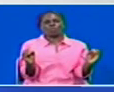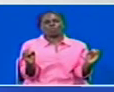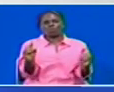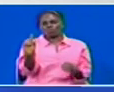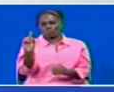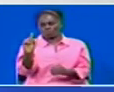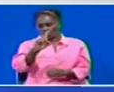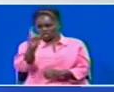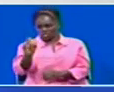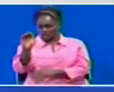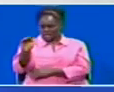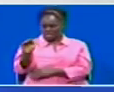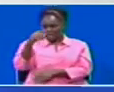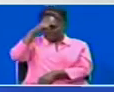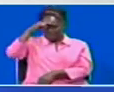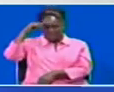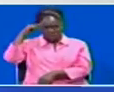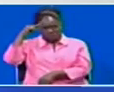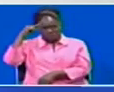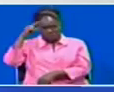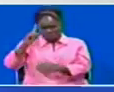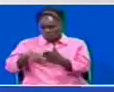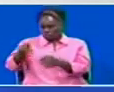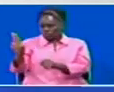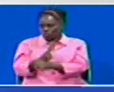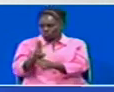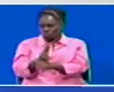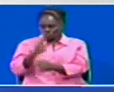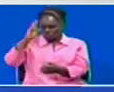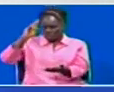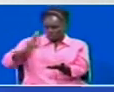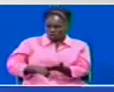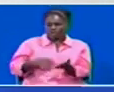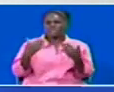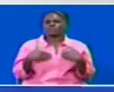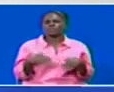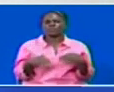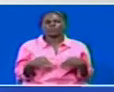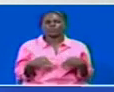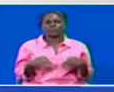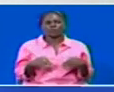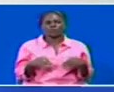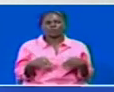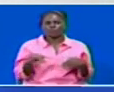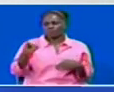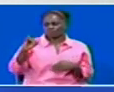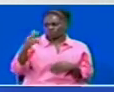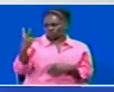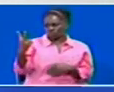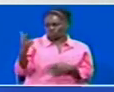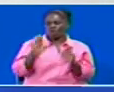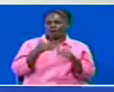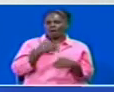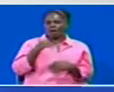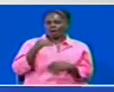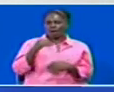question that we are asking because the thing that you use to identify, to register, is identification documents. And there are only two